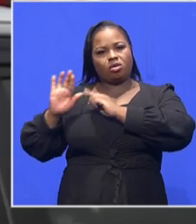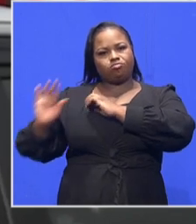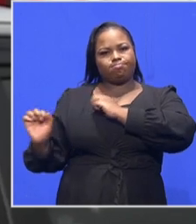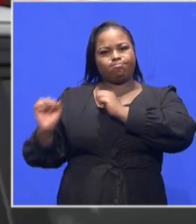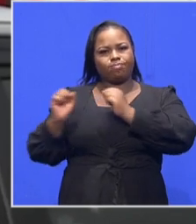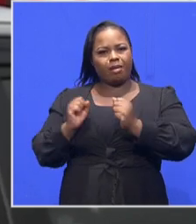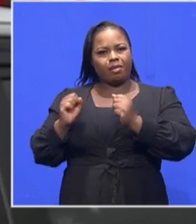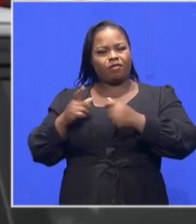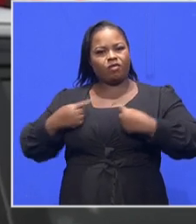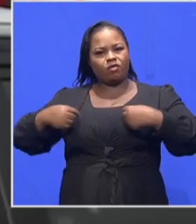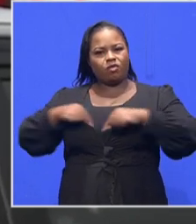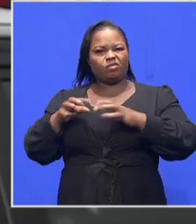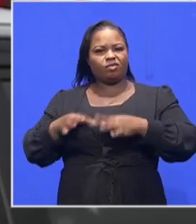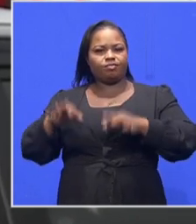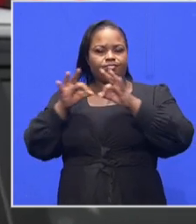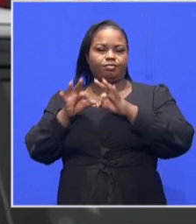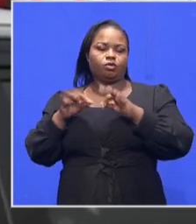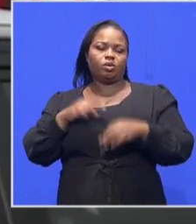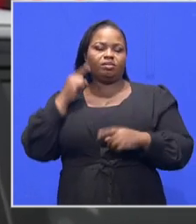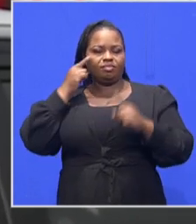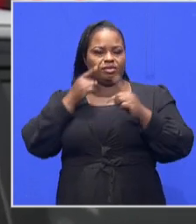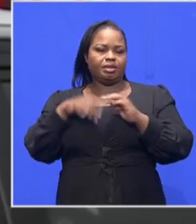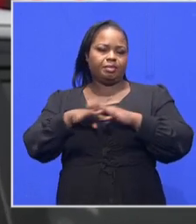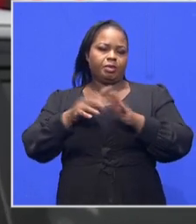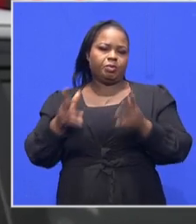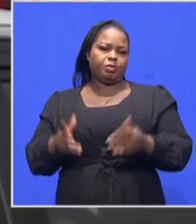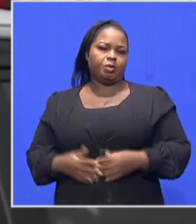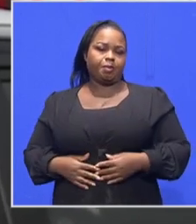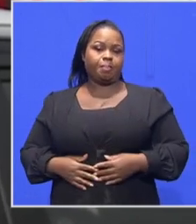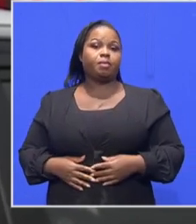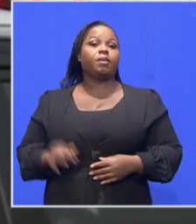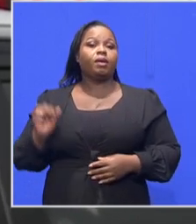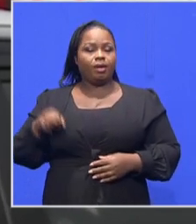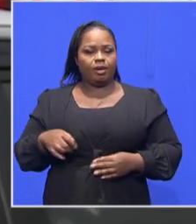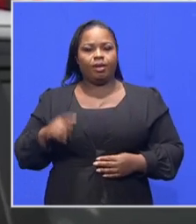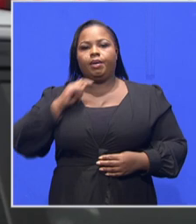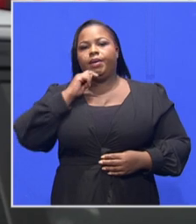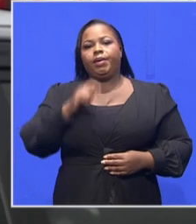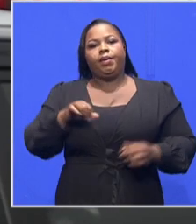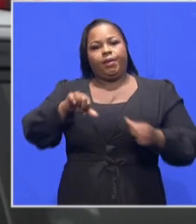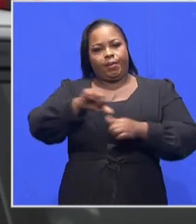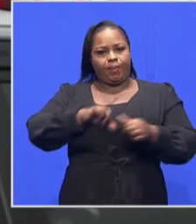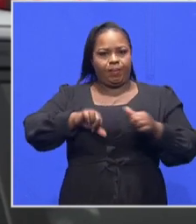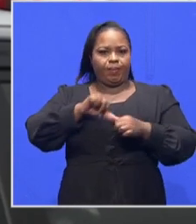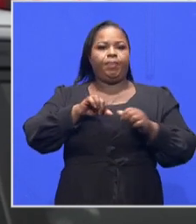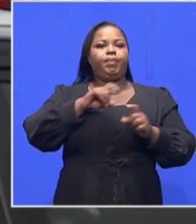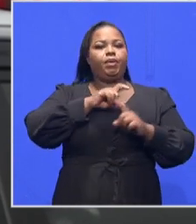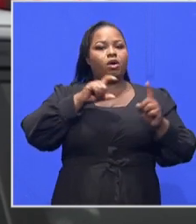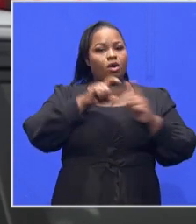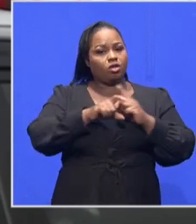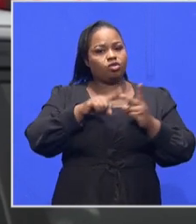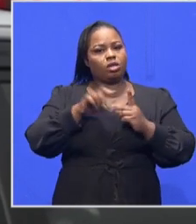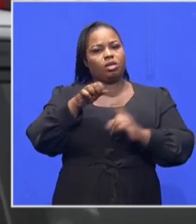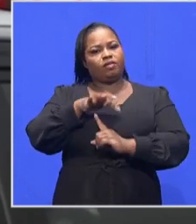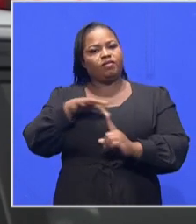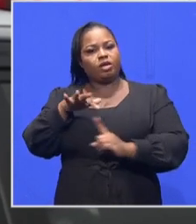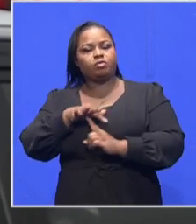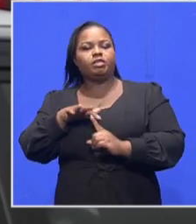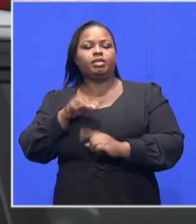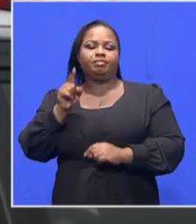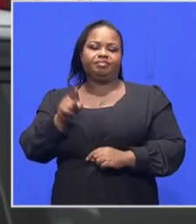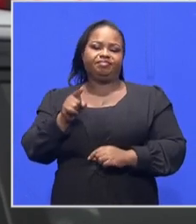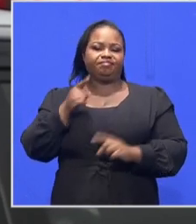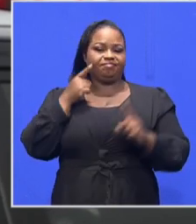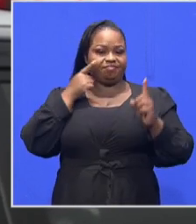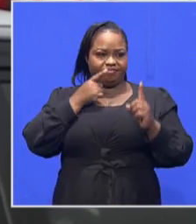worth to us. And it's our essence, it's our basis. So definitely social, cultural, environmental integrity is the basis of this